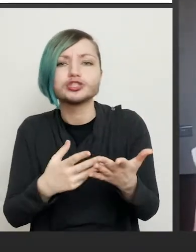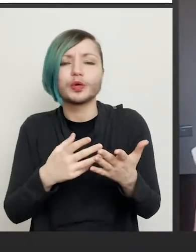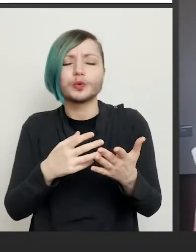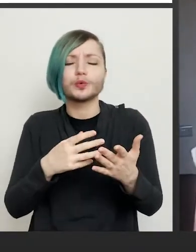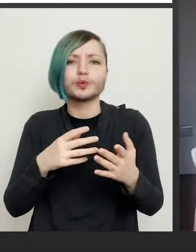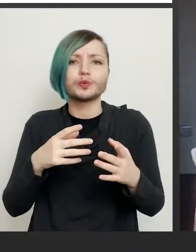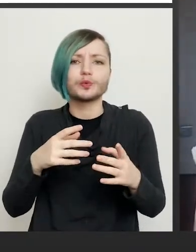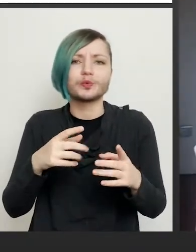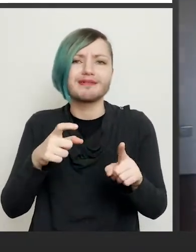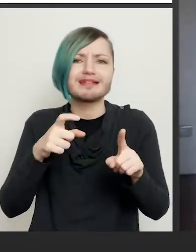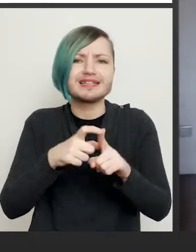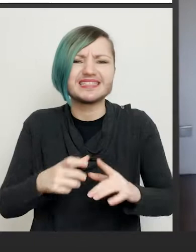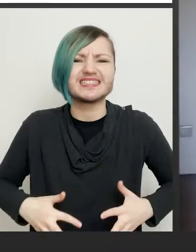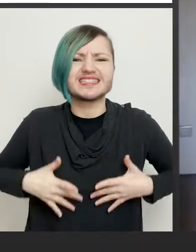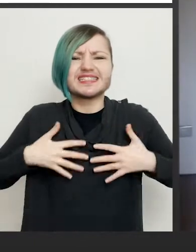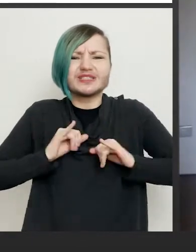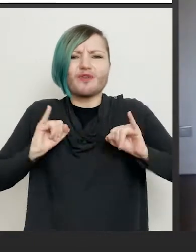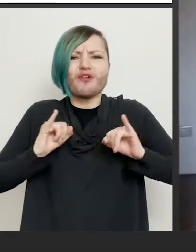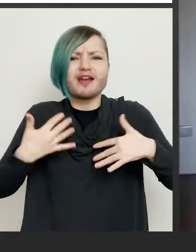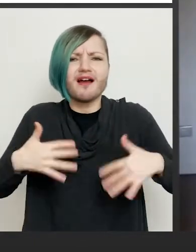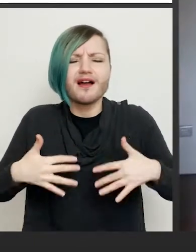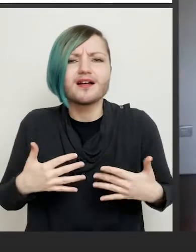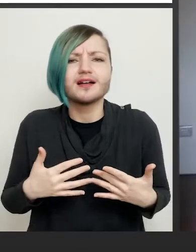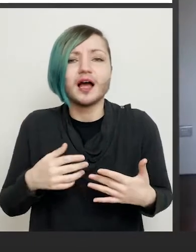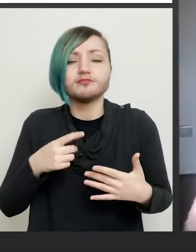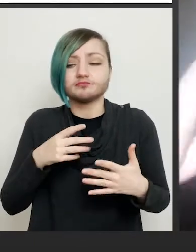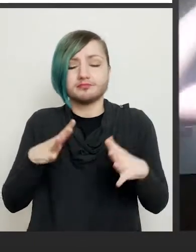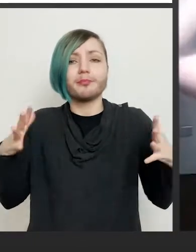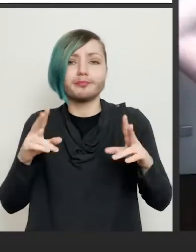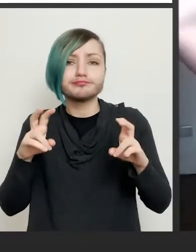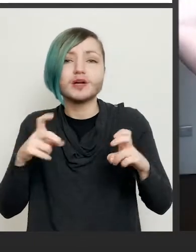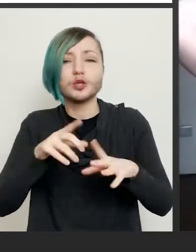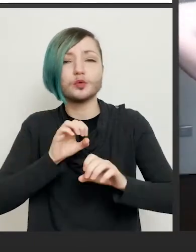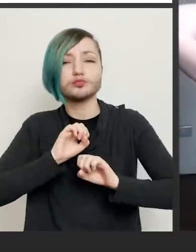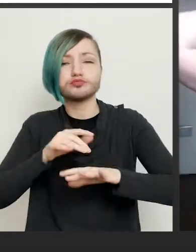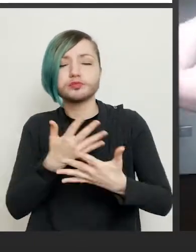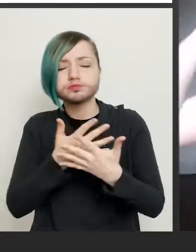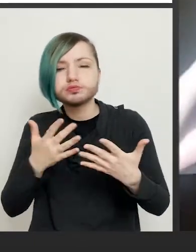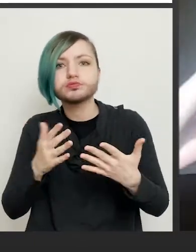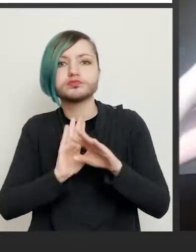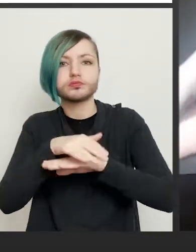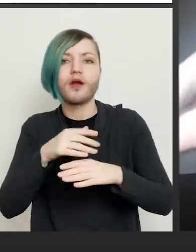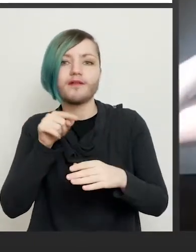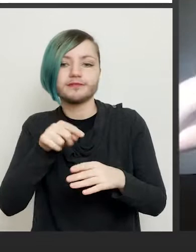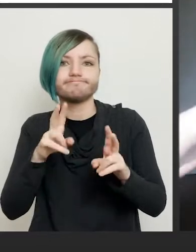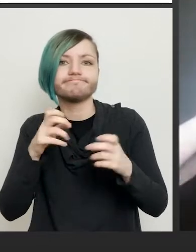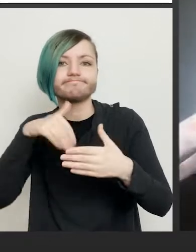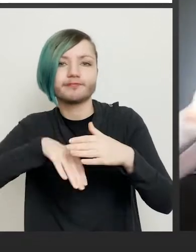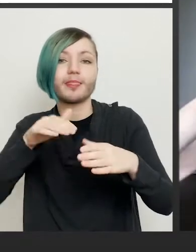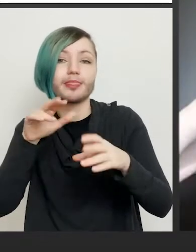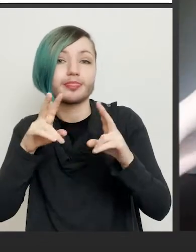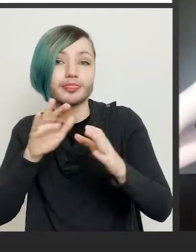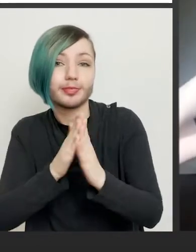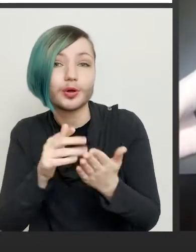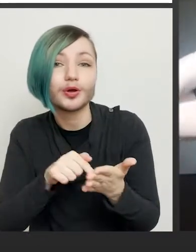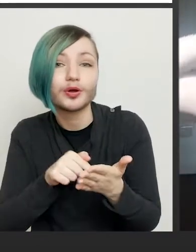is a big topic. You cover it really so well and so eloquently in the book. And it's such a personal. I think the fundamental thing that I learned